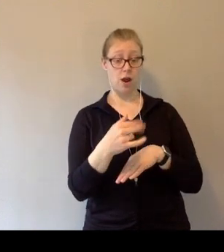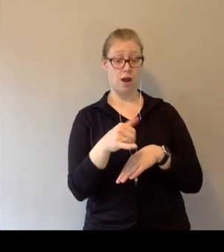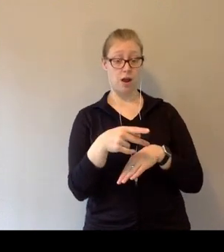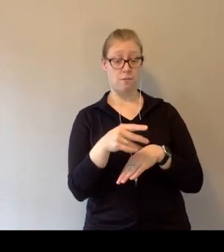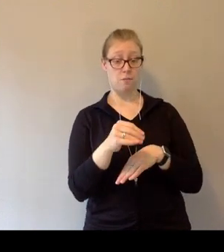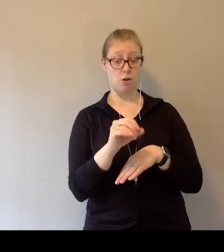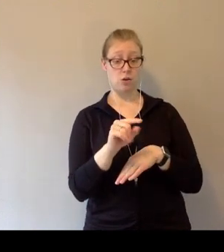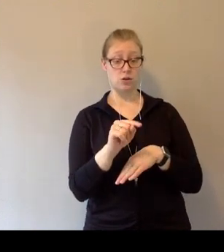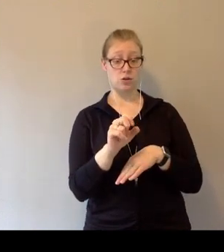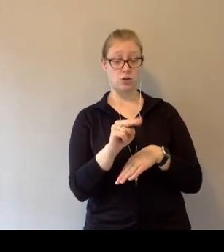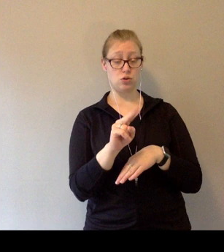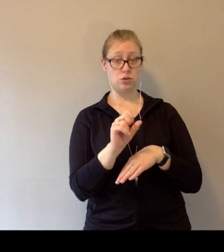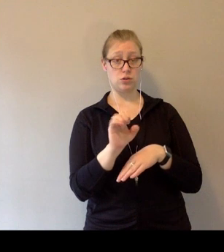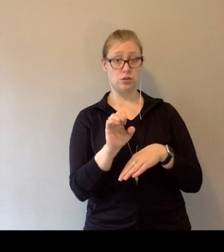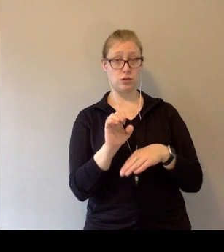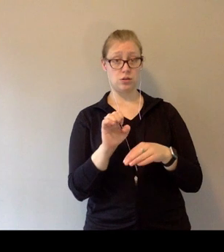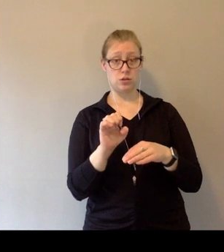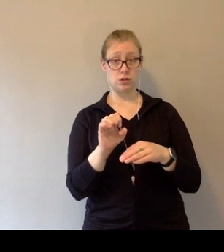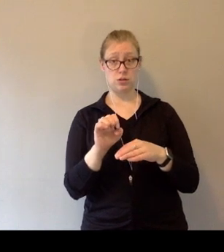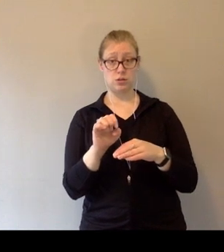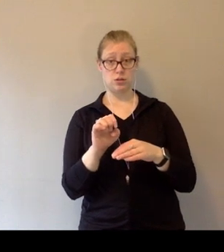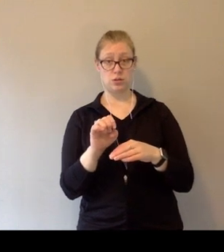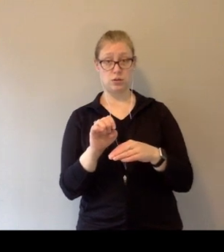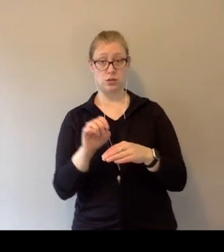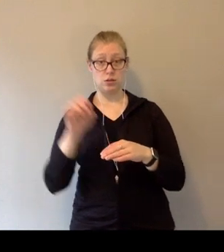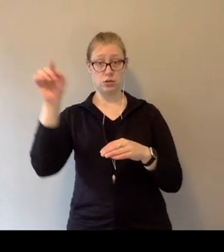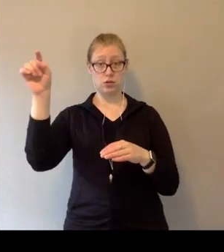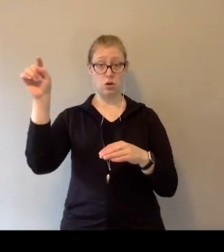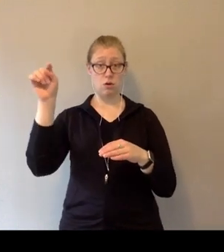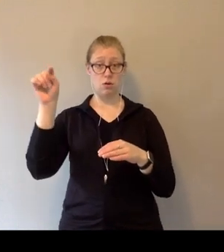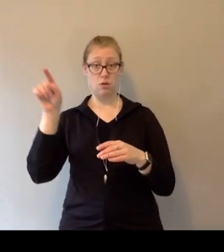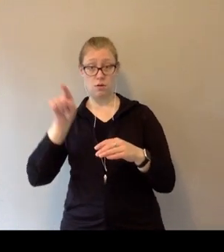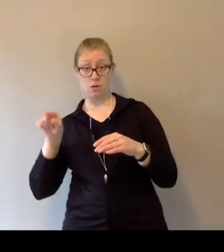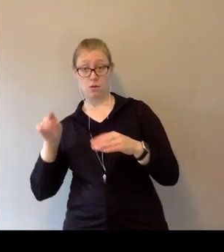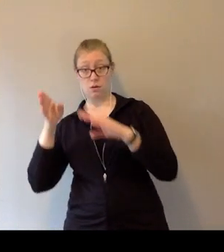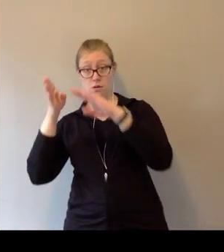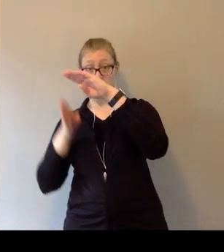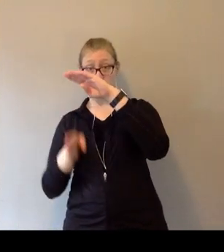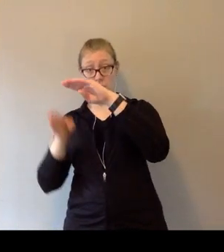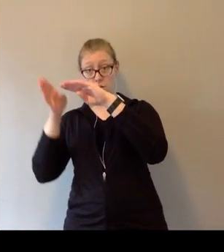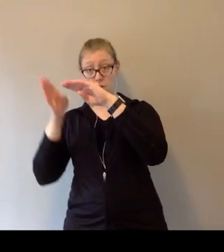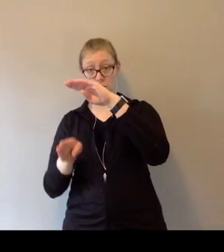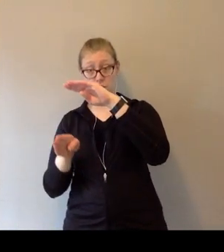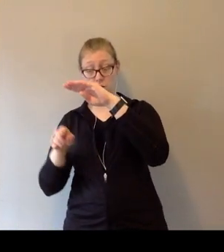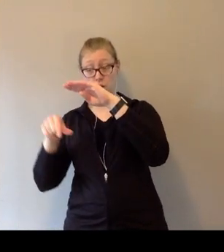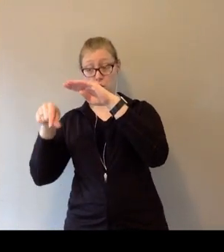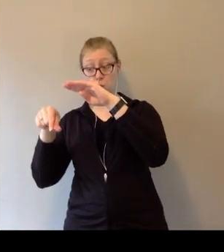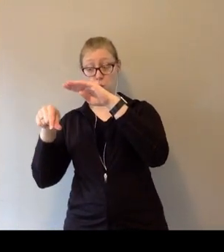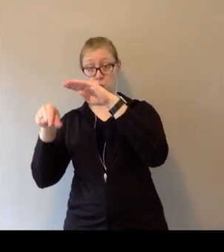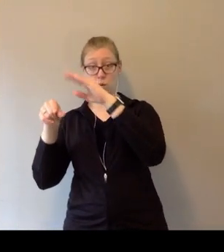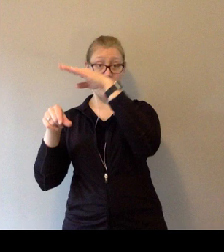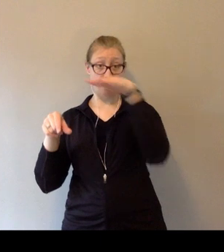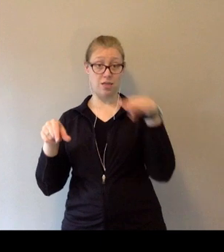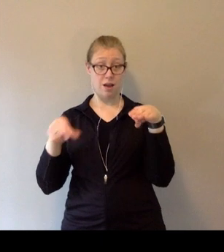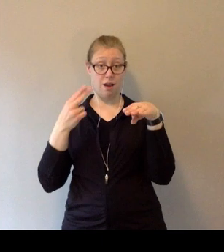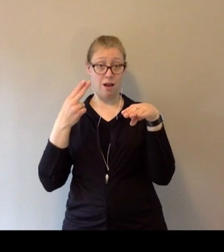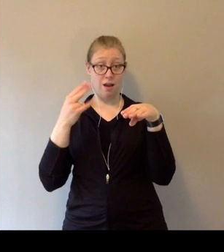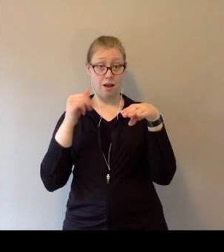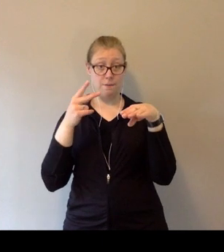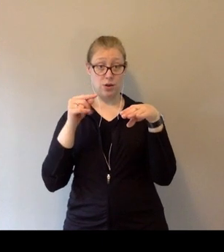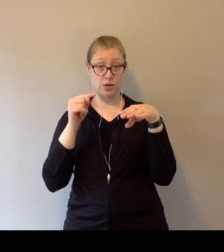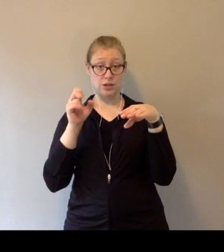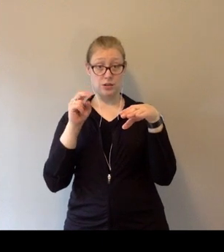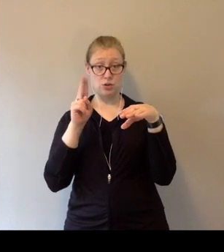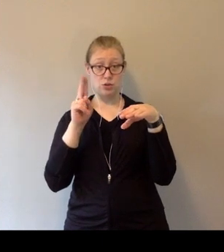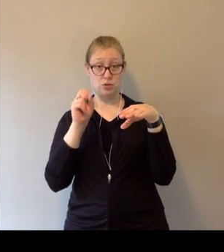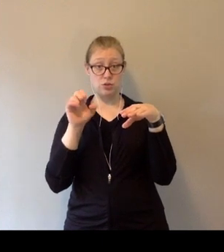be Q, and the hypotenuse is R. So this would be Q over R. And if I did